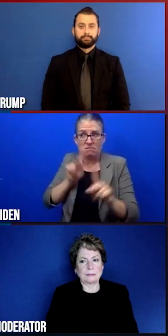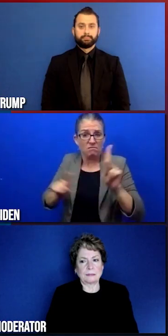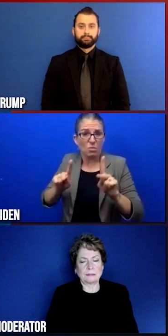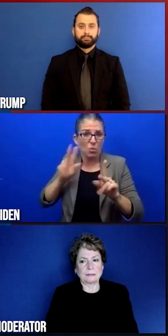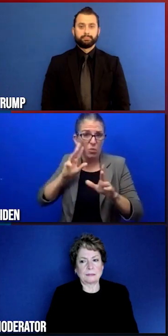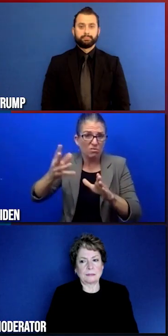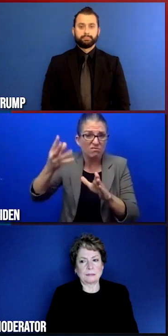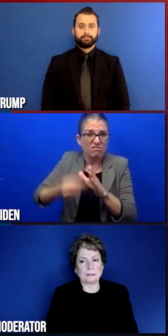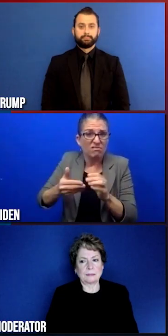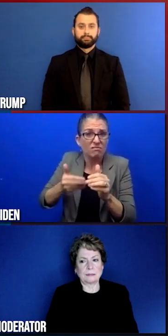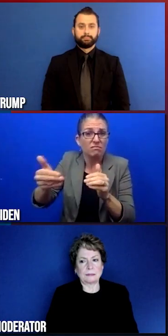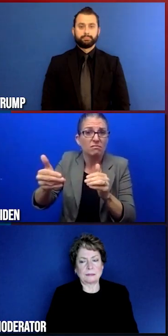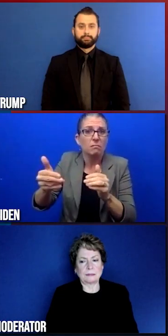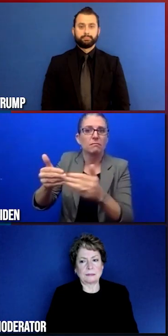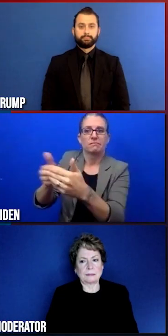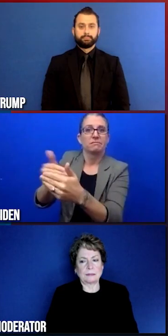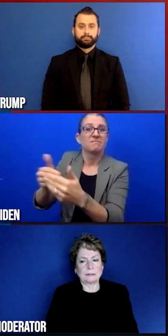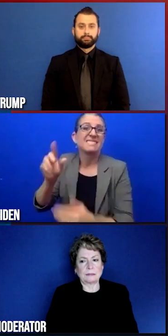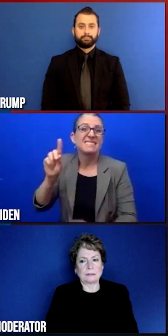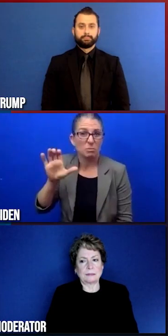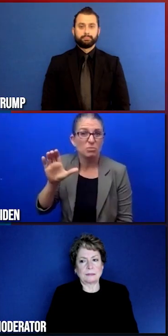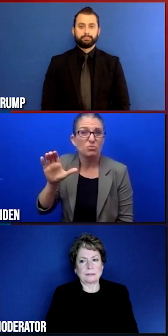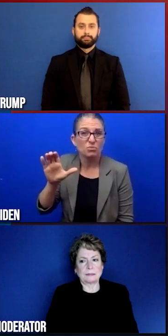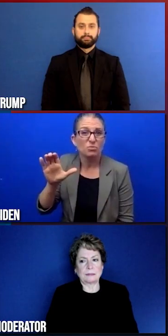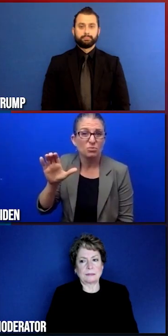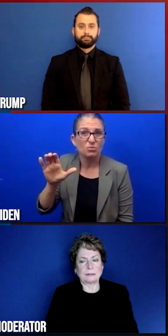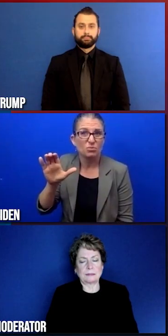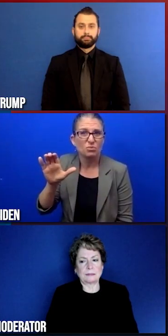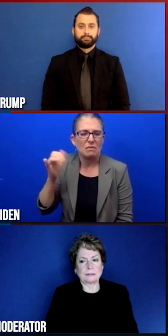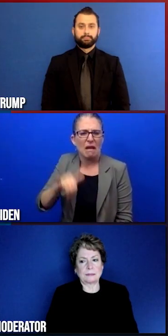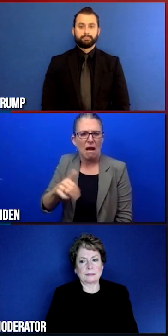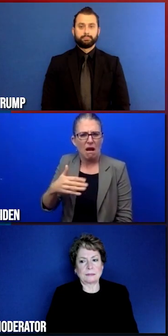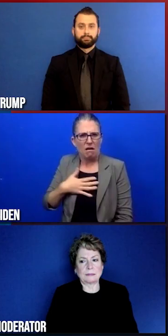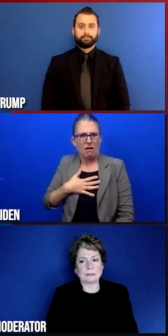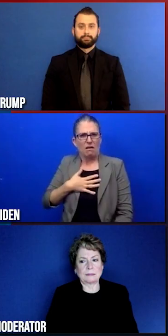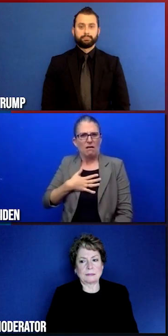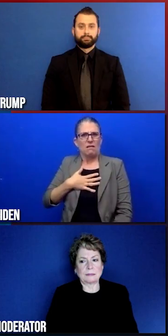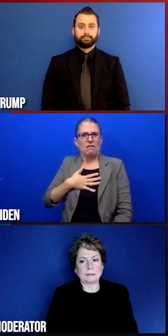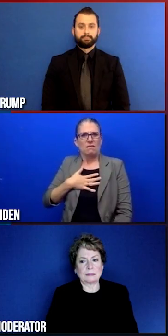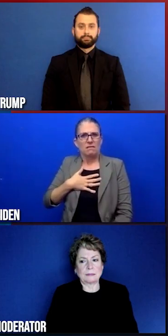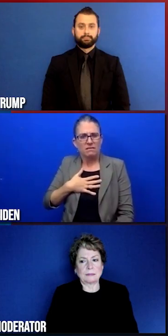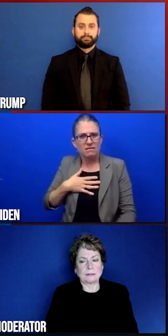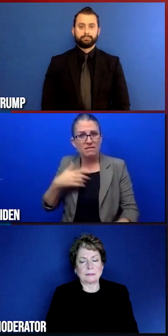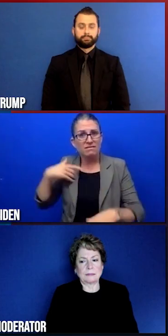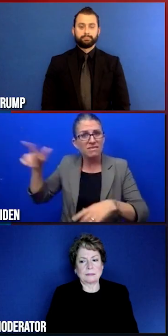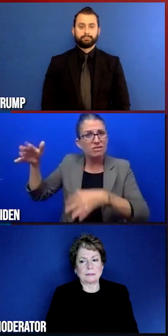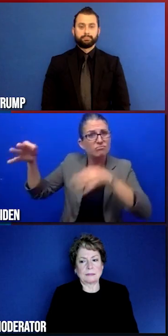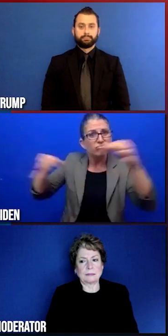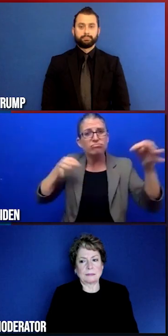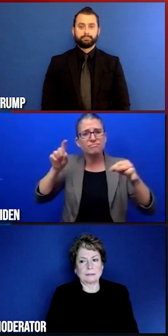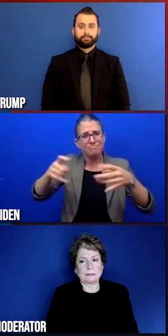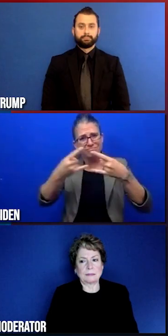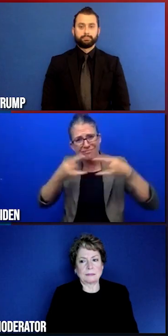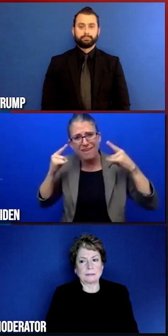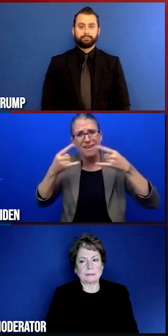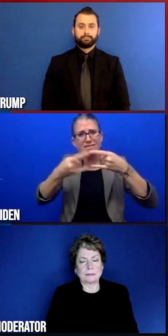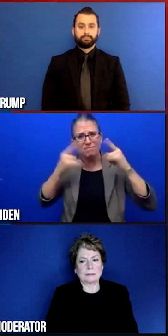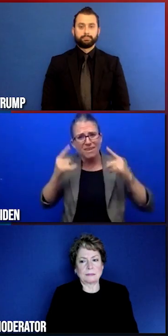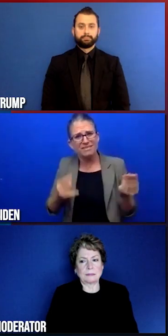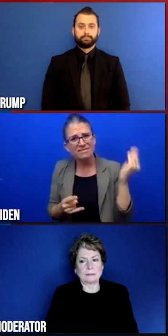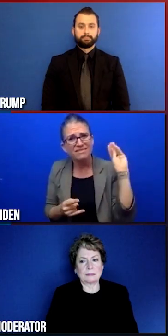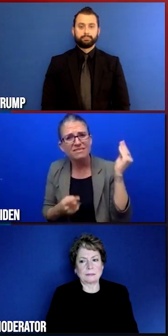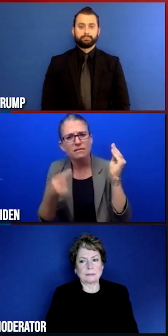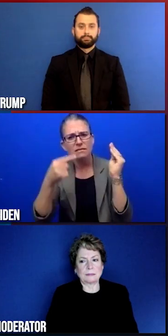the president's own advisors have told him, we could save 100,000 lives. And we're in a circumstance where the president